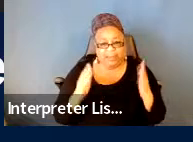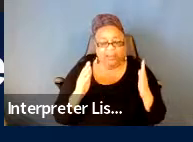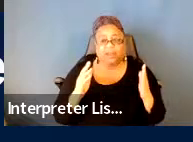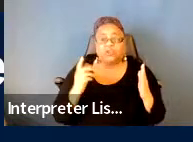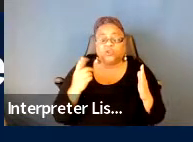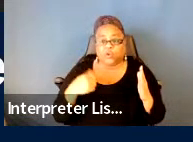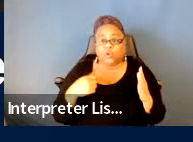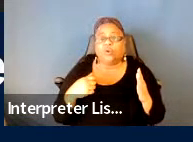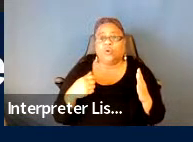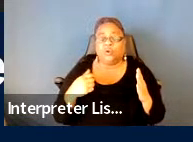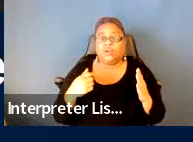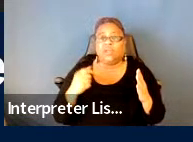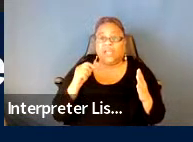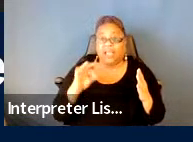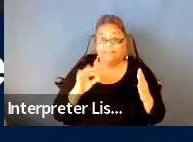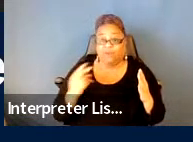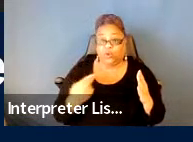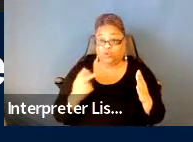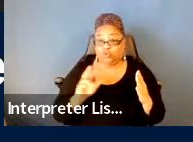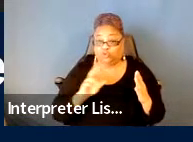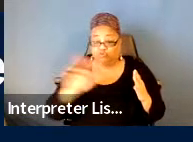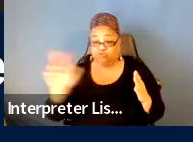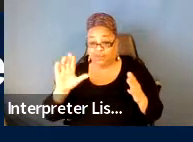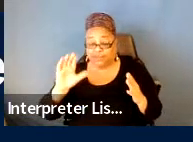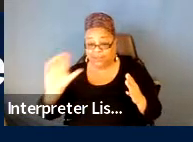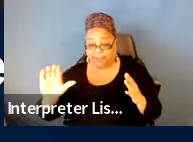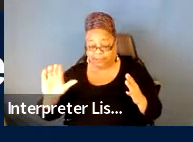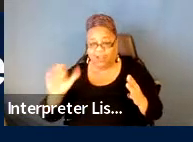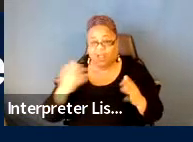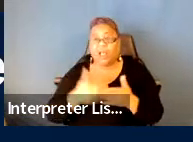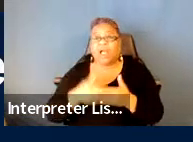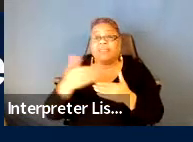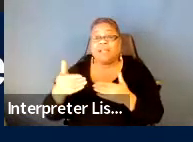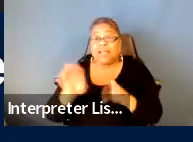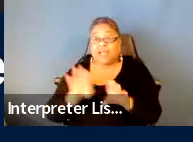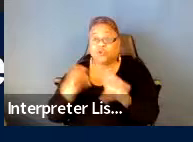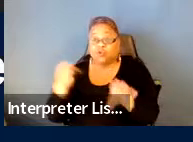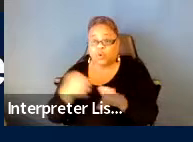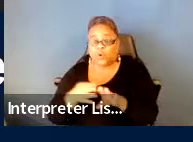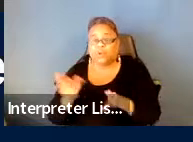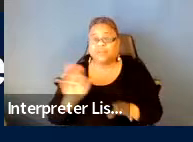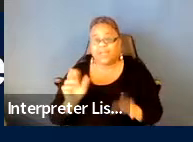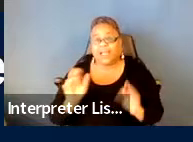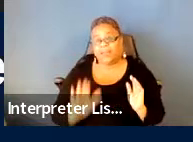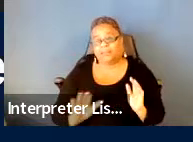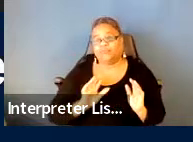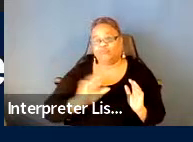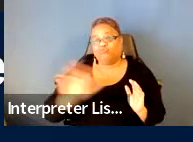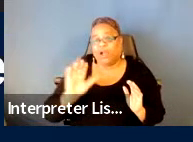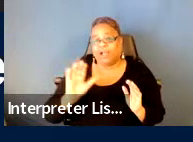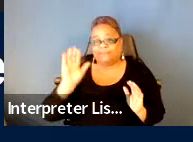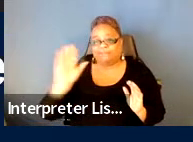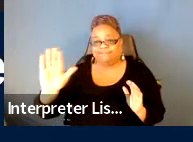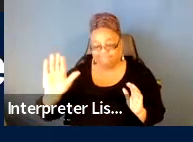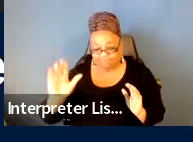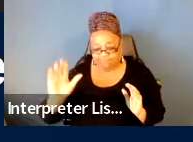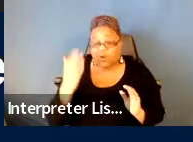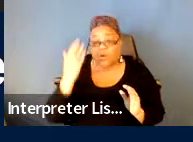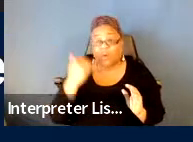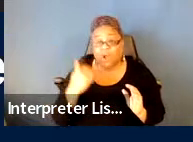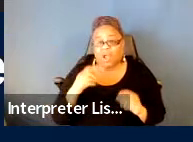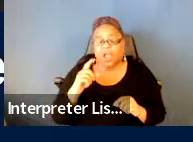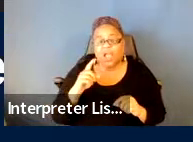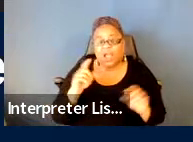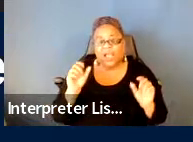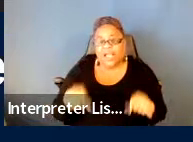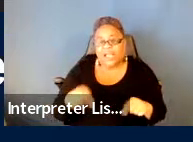of one of these doorways, the next doorway should also have that sign to the right hand so that somebody can know where to look for it and not have to be